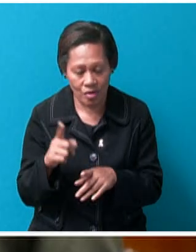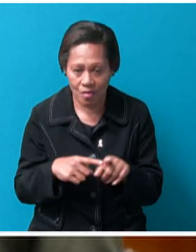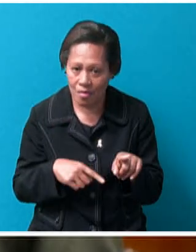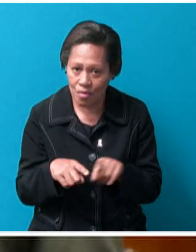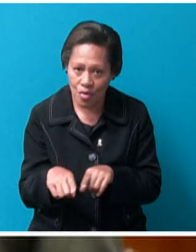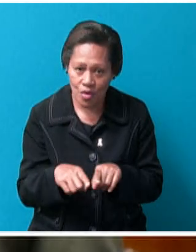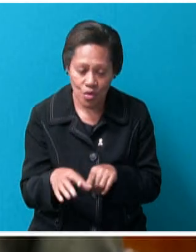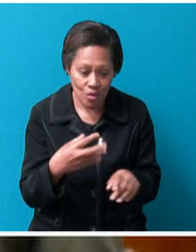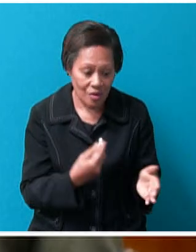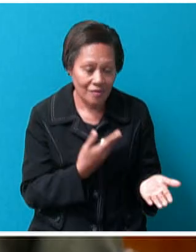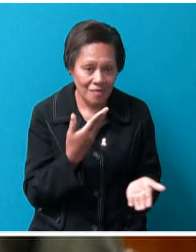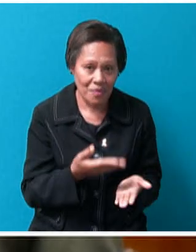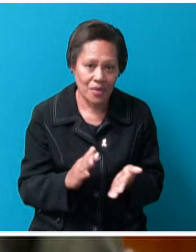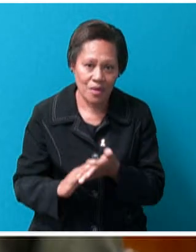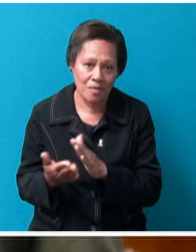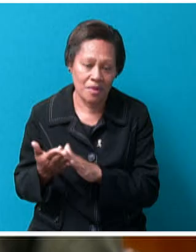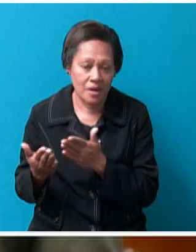isolated communities.